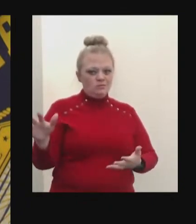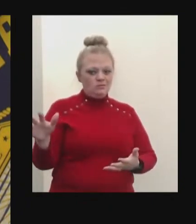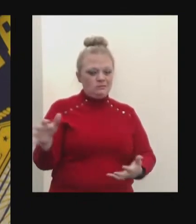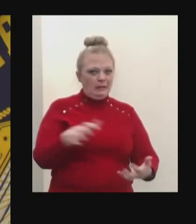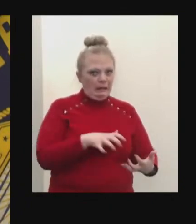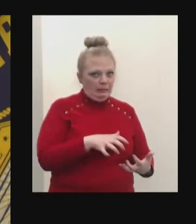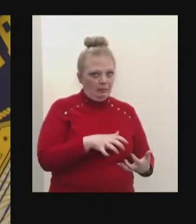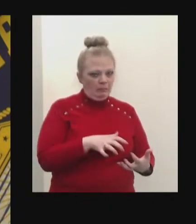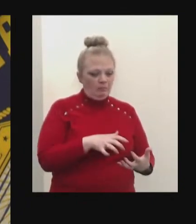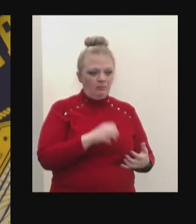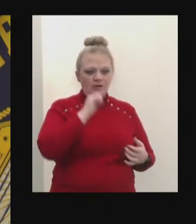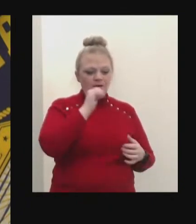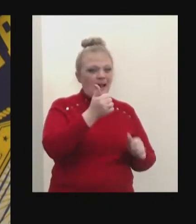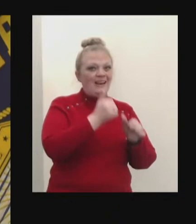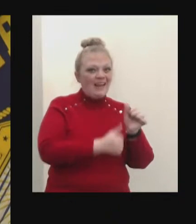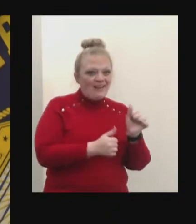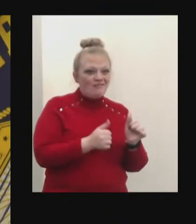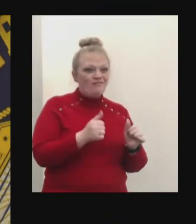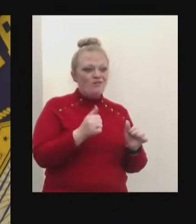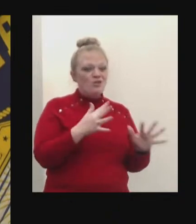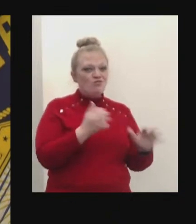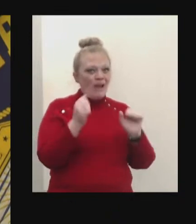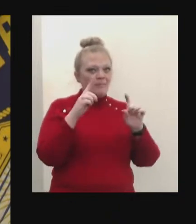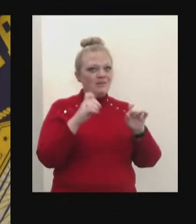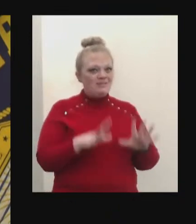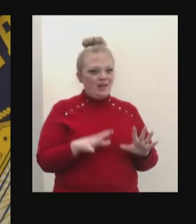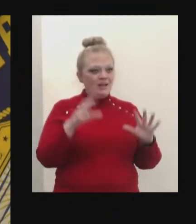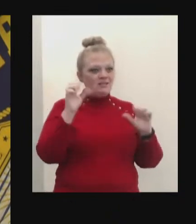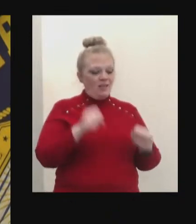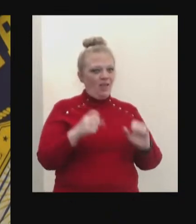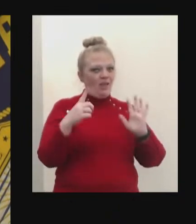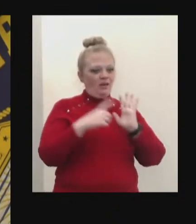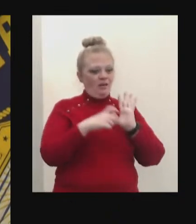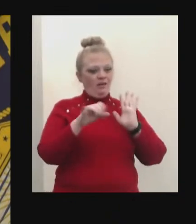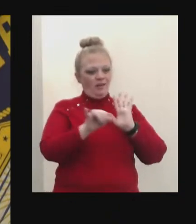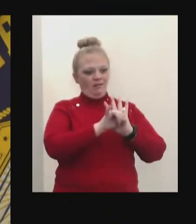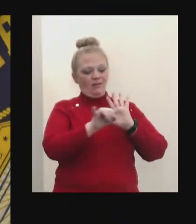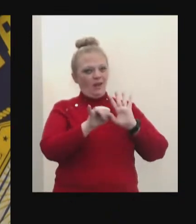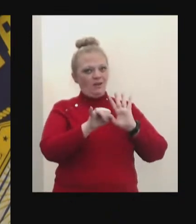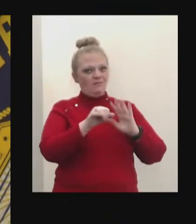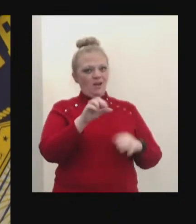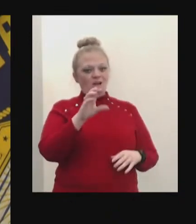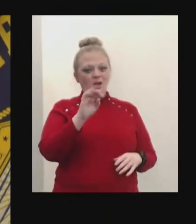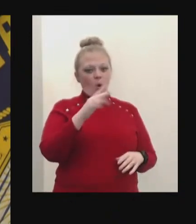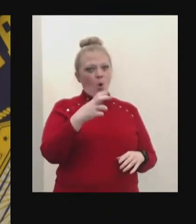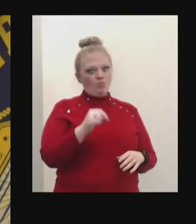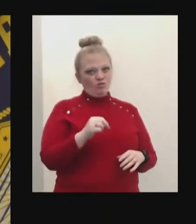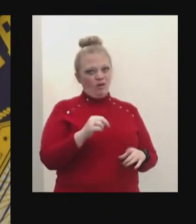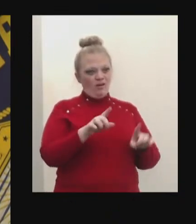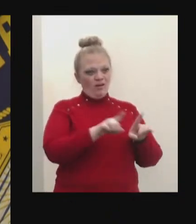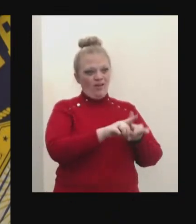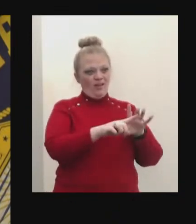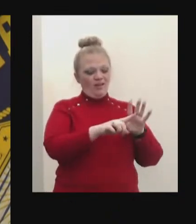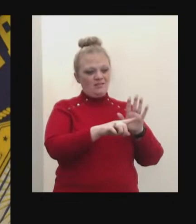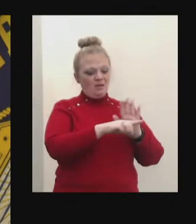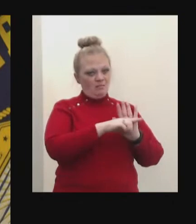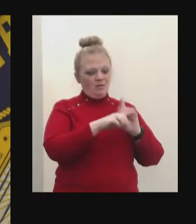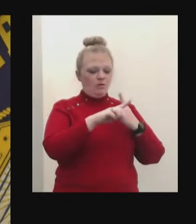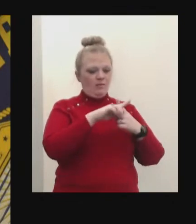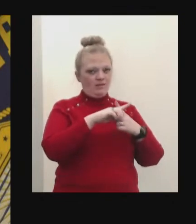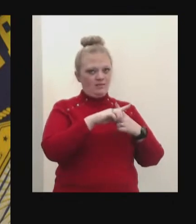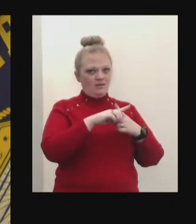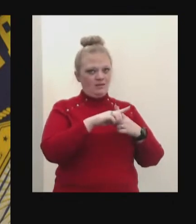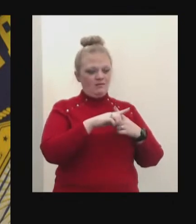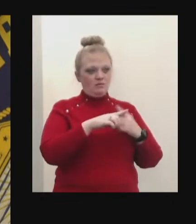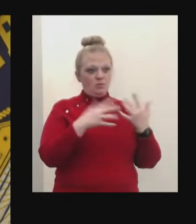not every rapid test, it appears, could actually identify the Omicron variant as a positive. So now that we know what they are, we are moving forward with